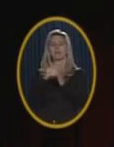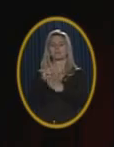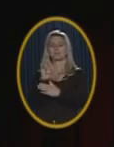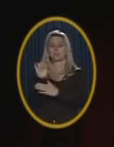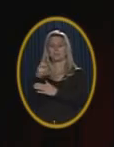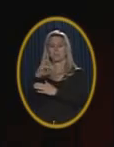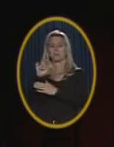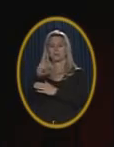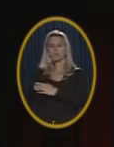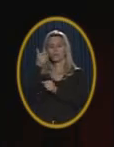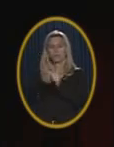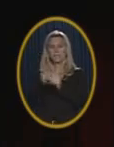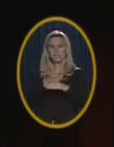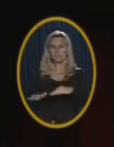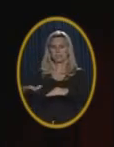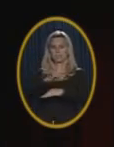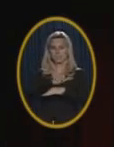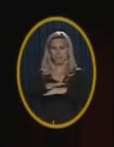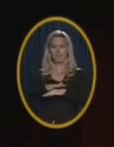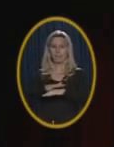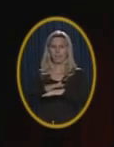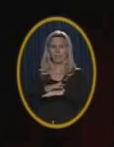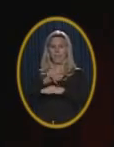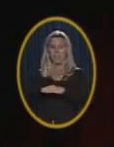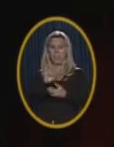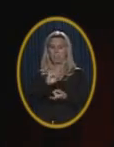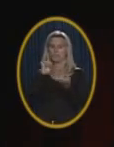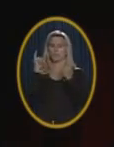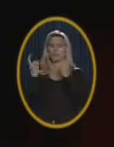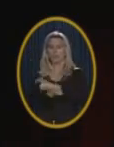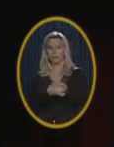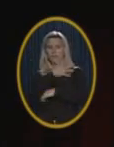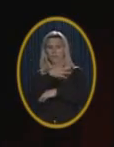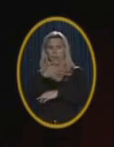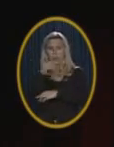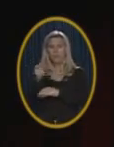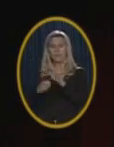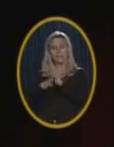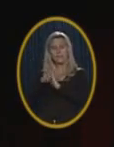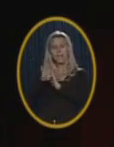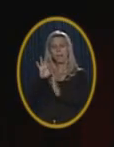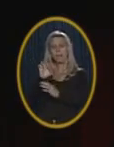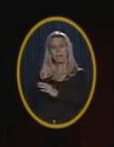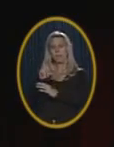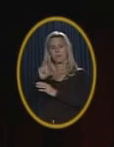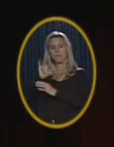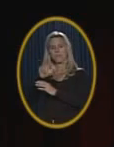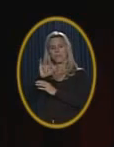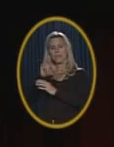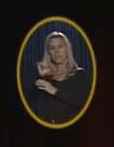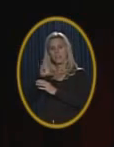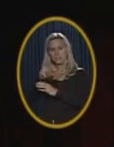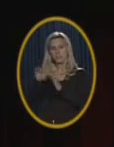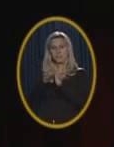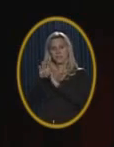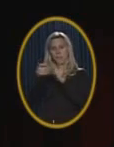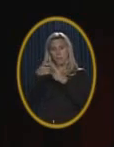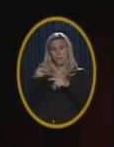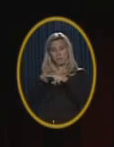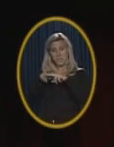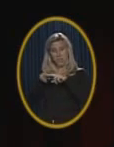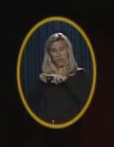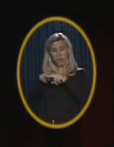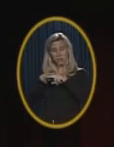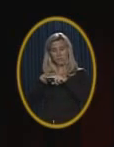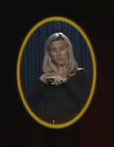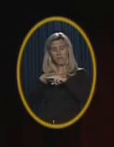You got to revolutionize farming. They've even developed fertilizer made out of basalt stuff that will allow, it's